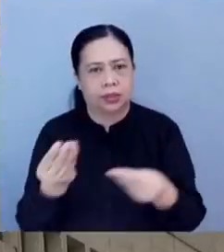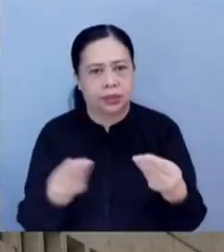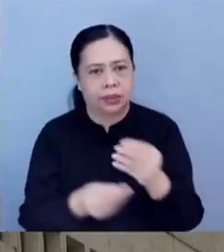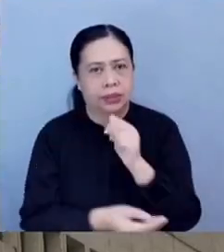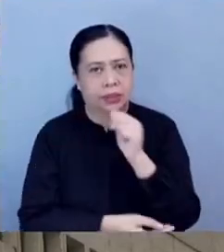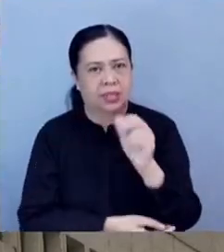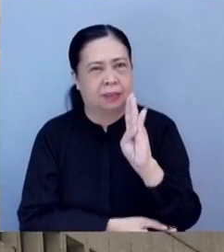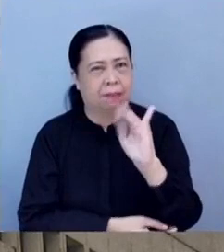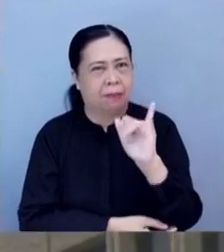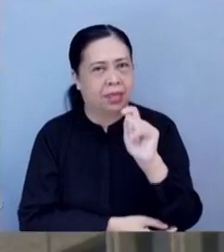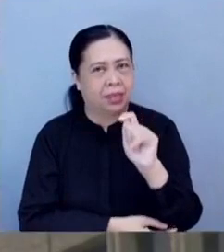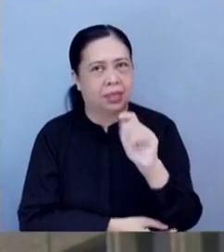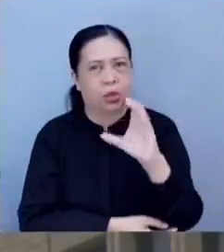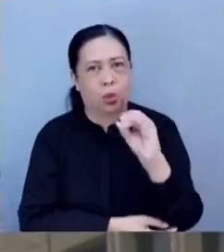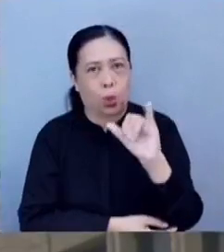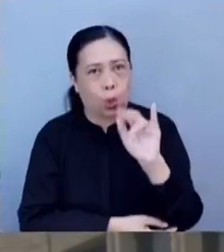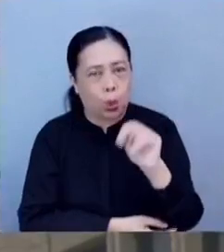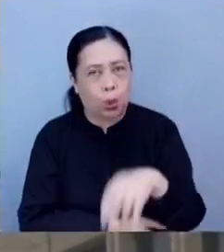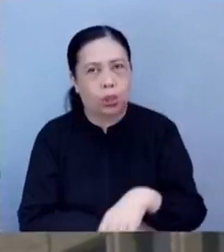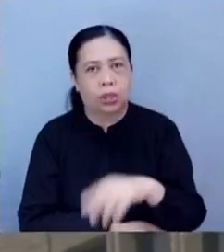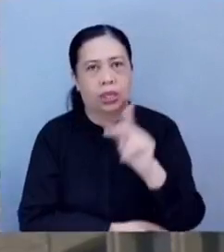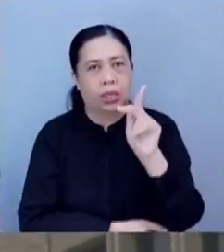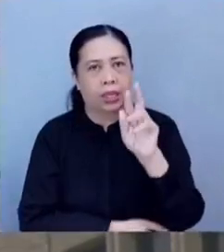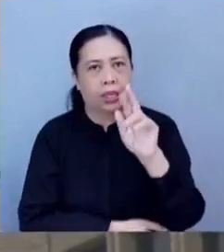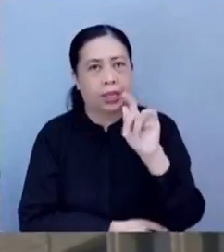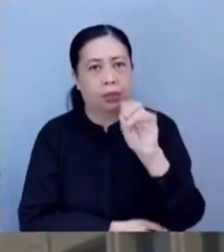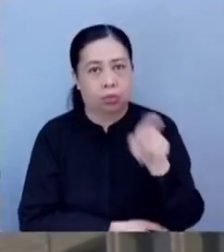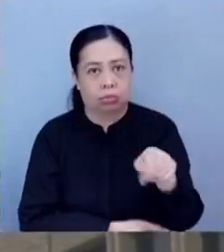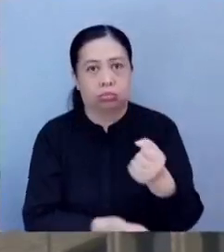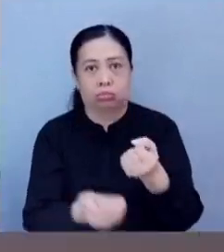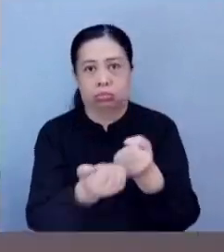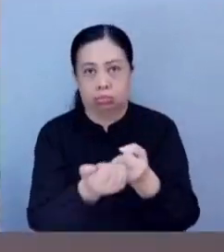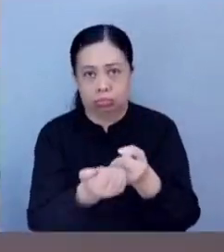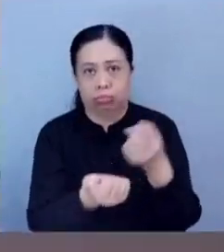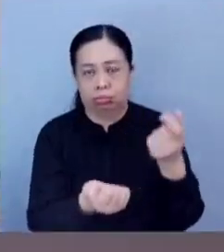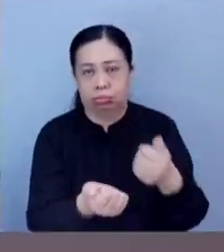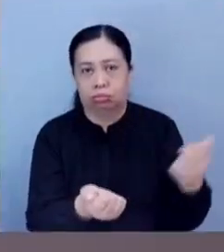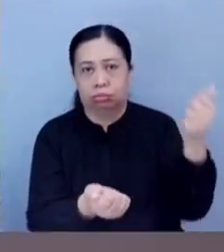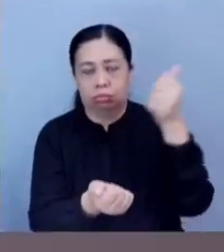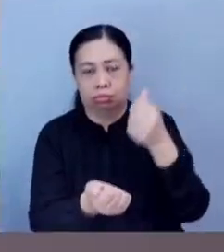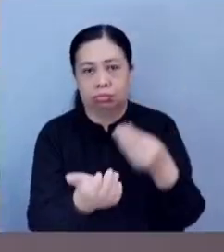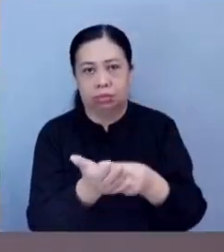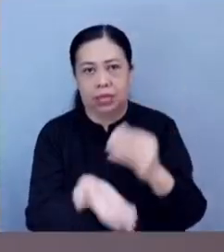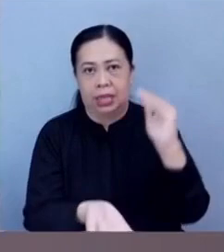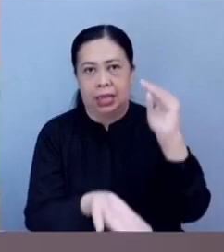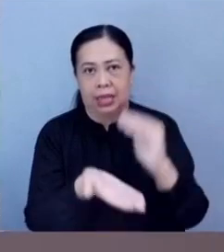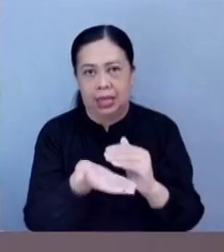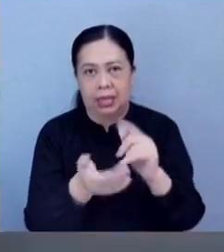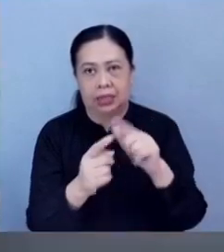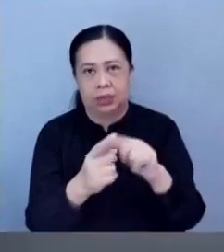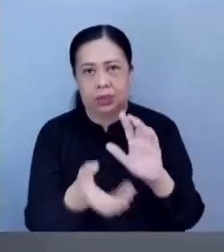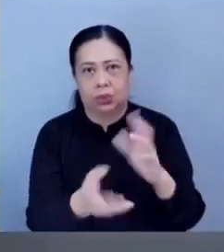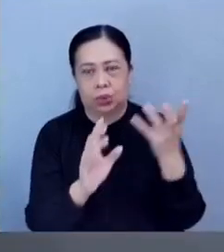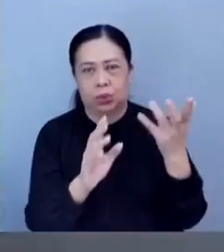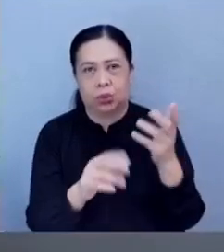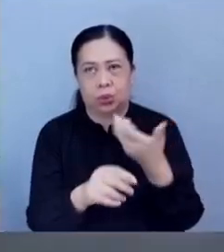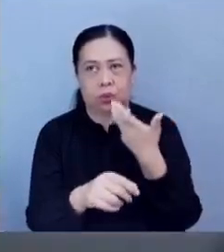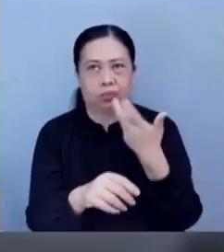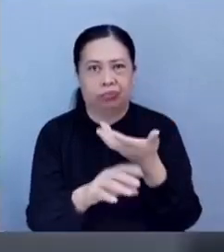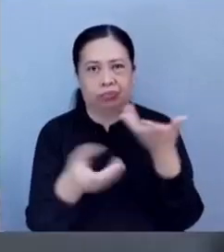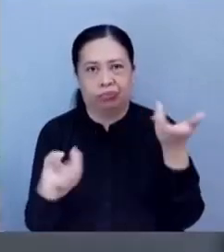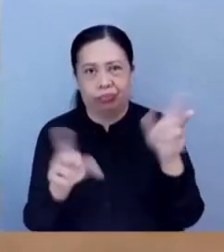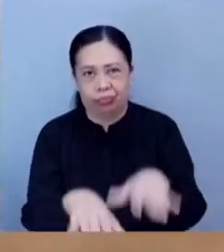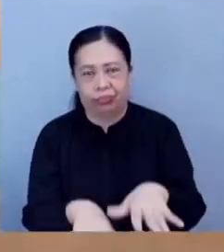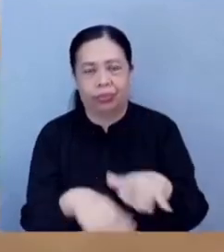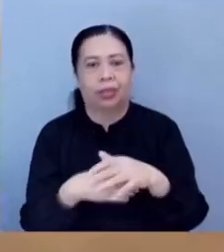though, and other cryptocurrencies, this is backed by the country's monetary authority and is less subject to wild swings. The central